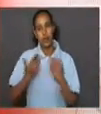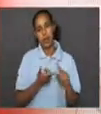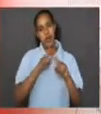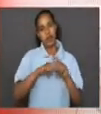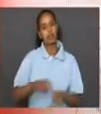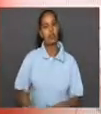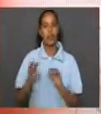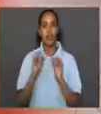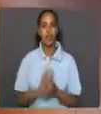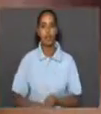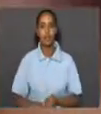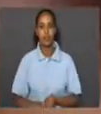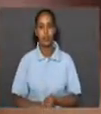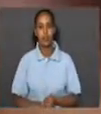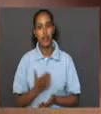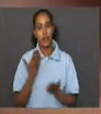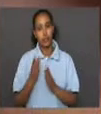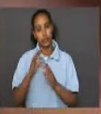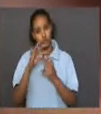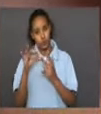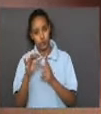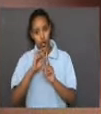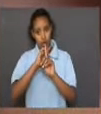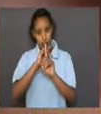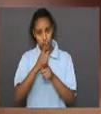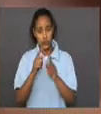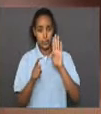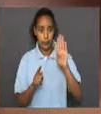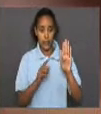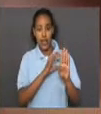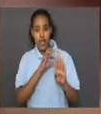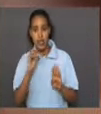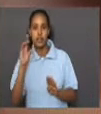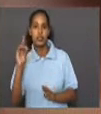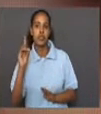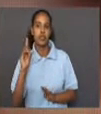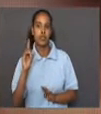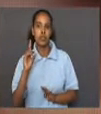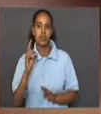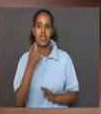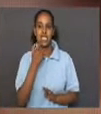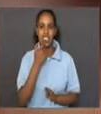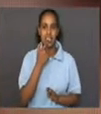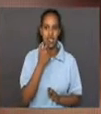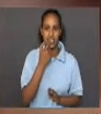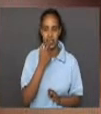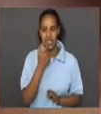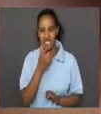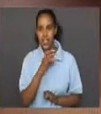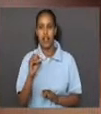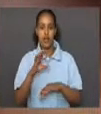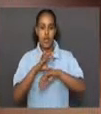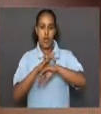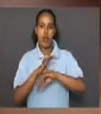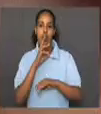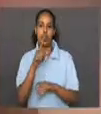Welcome back, students. If you chose answers B and D, teeth and bones, then